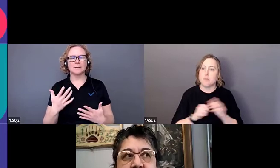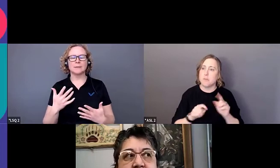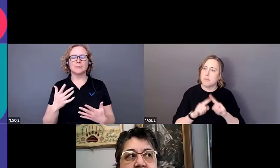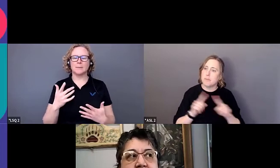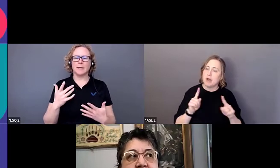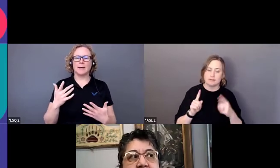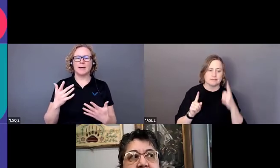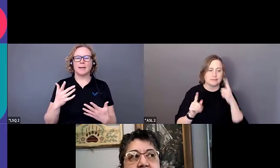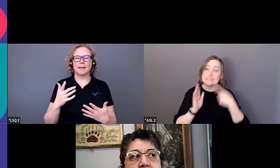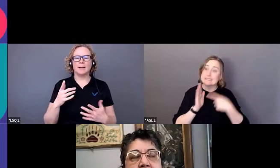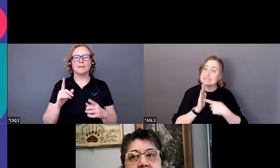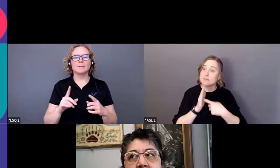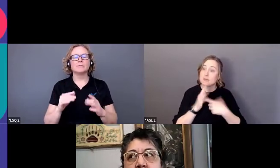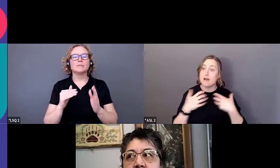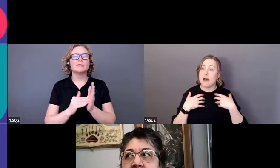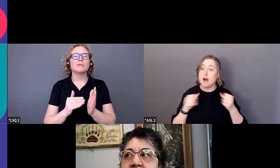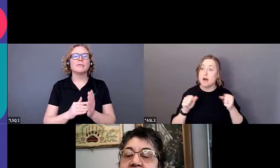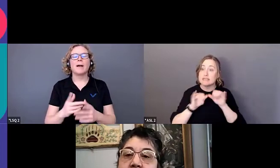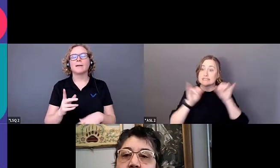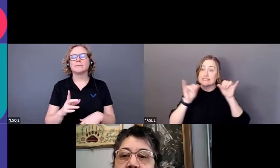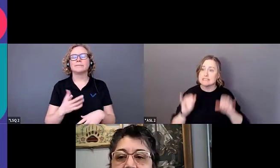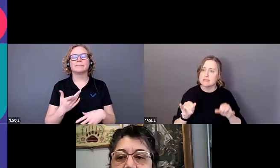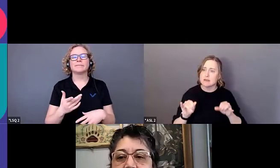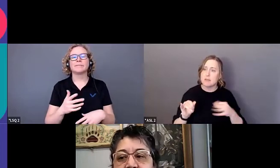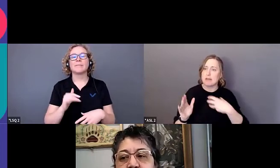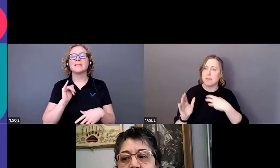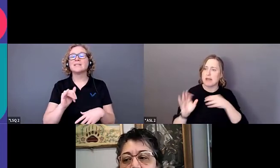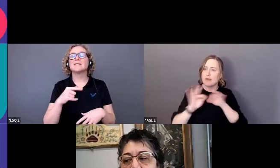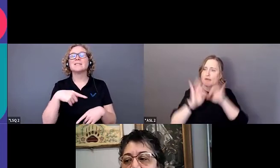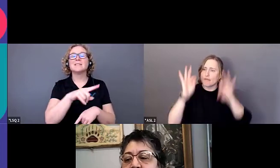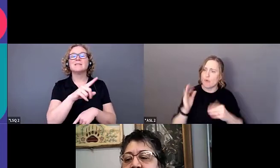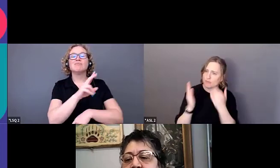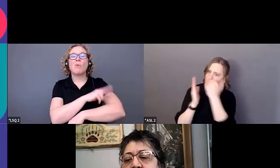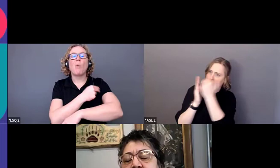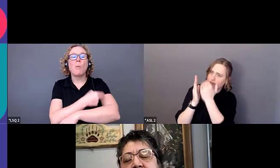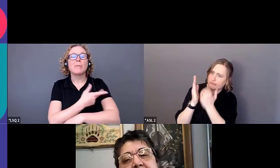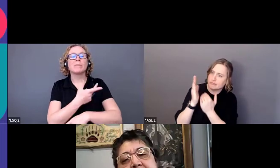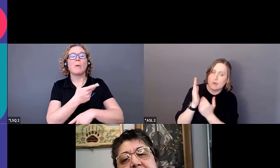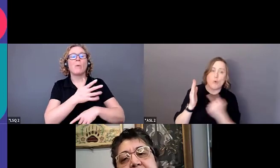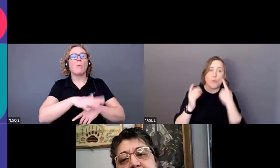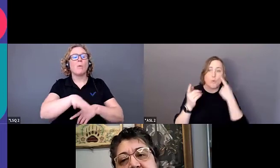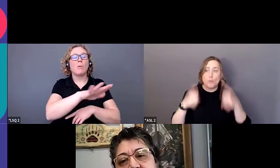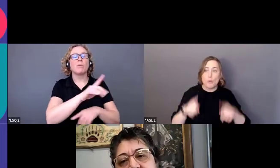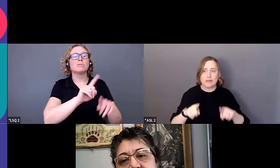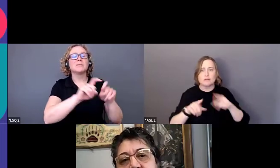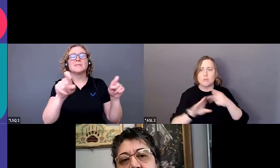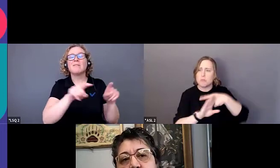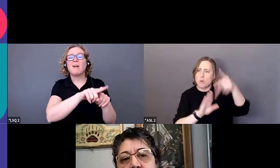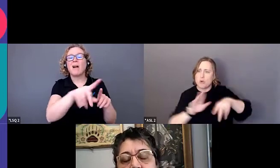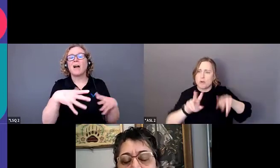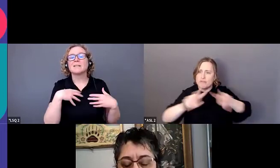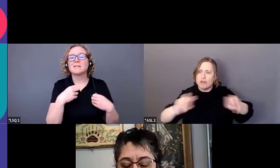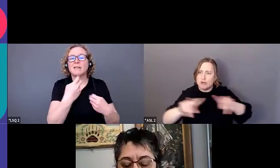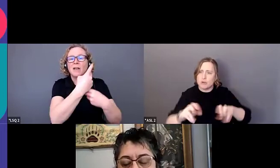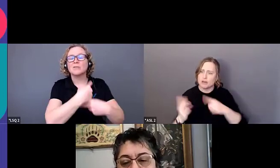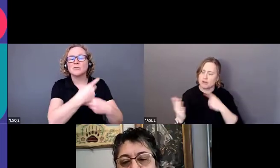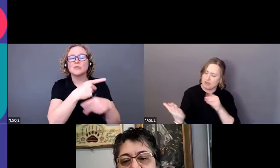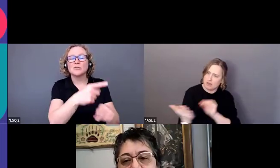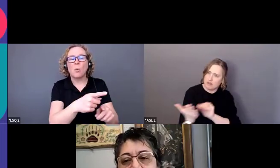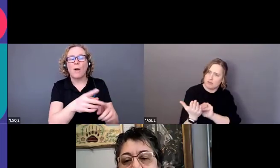in the healthcare system, in our evaluations of programs, any space where I